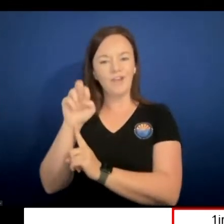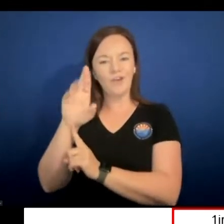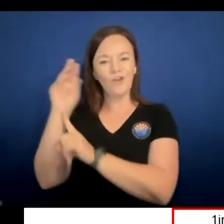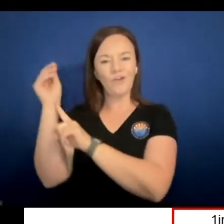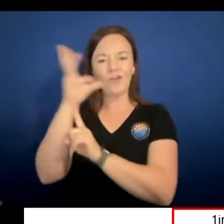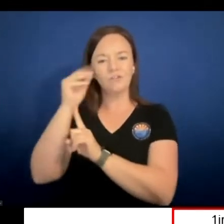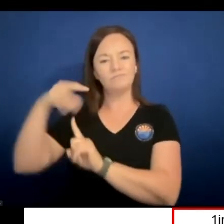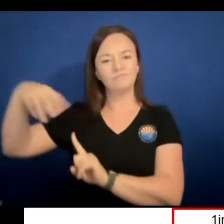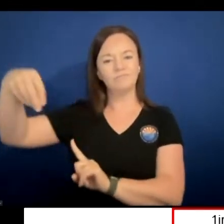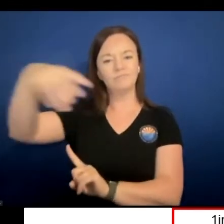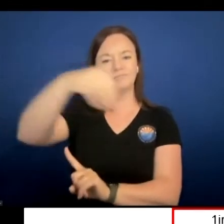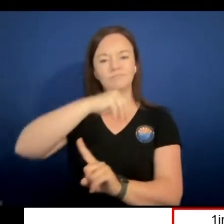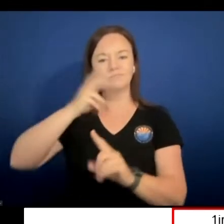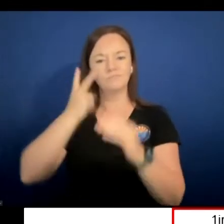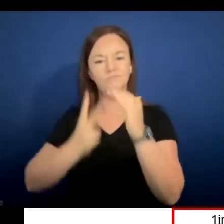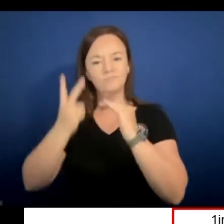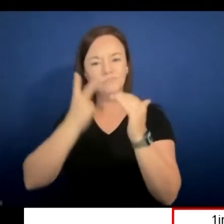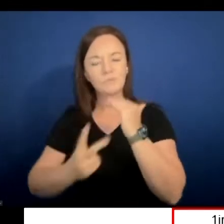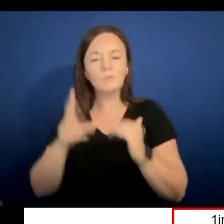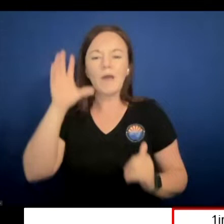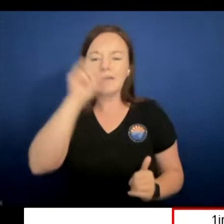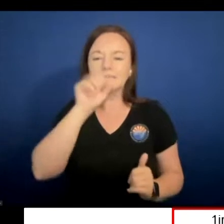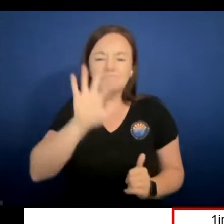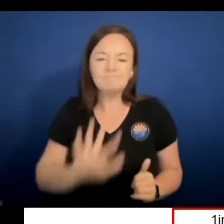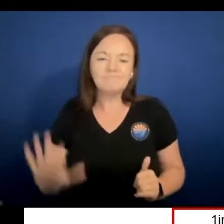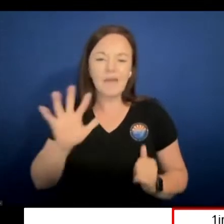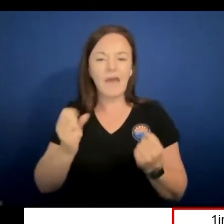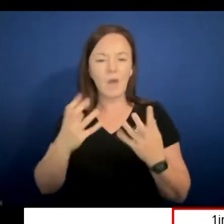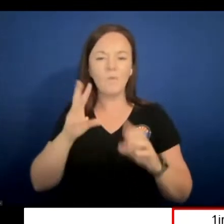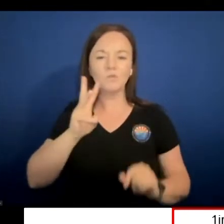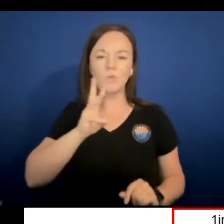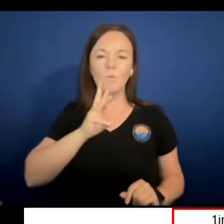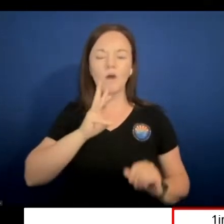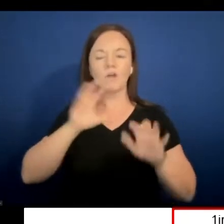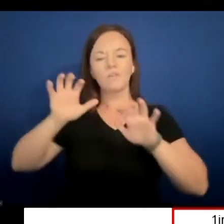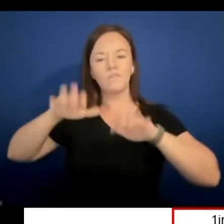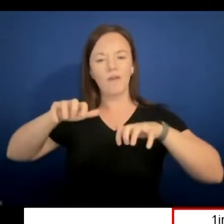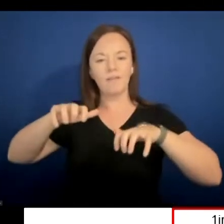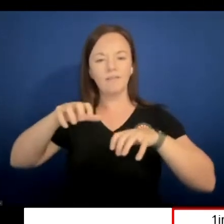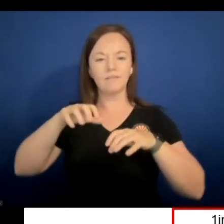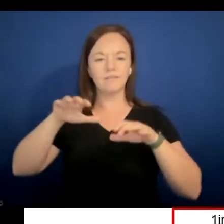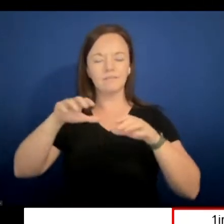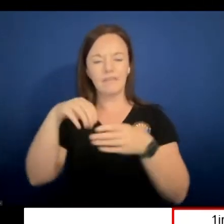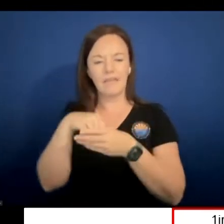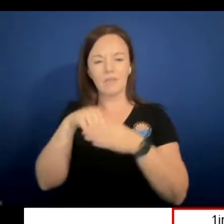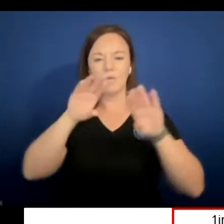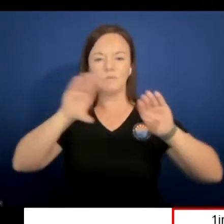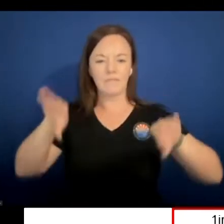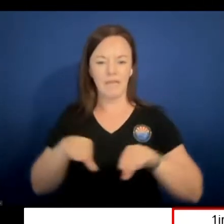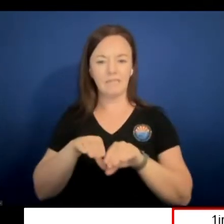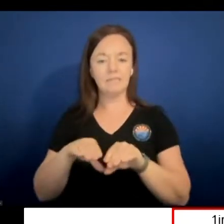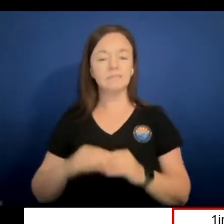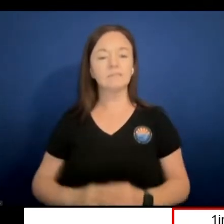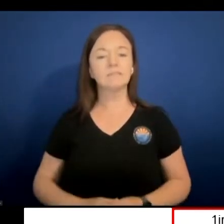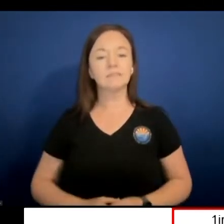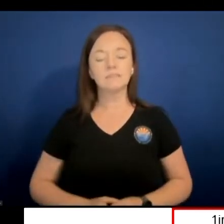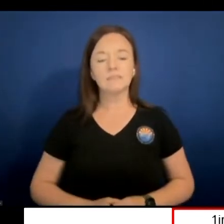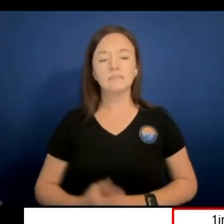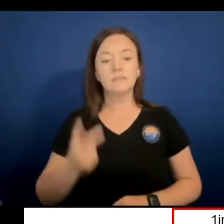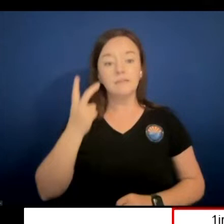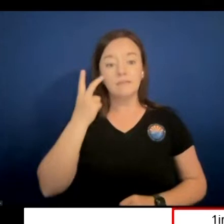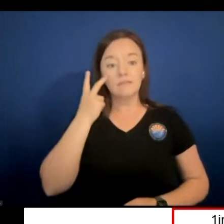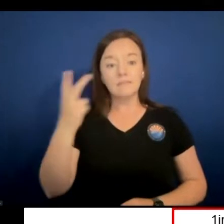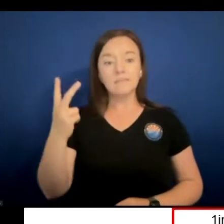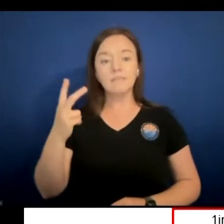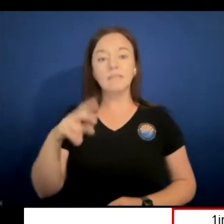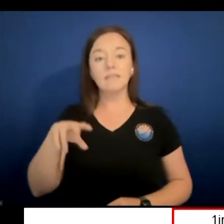as to how much rain was falling or fell in these canyons. So you see here, this is a NEXRAD, and you